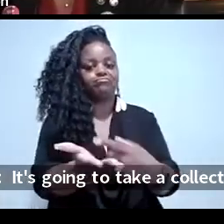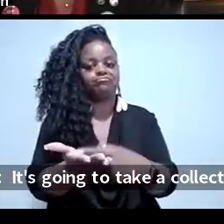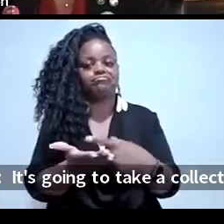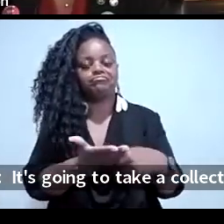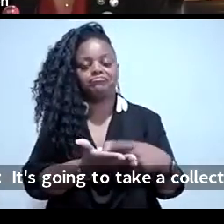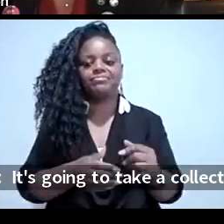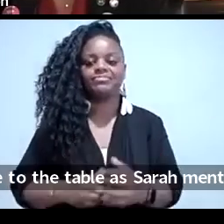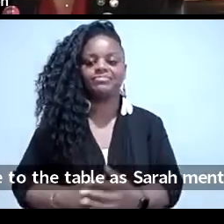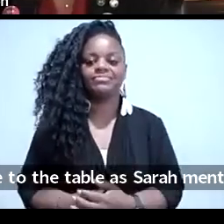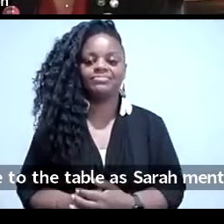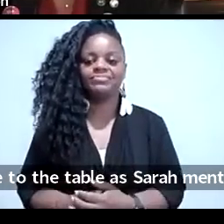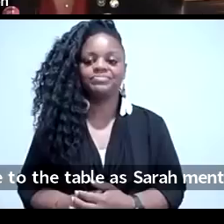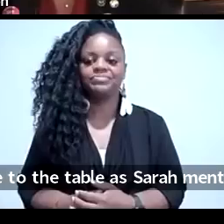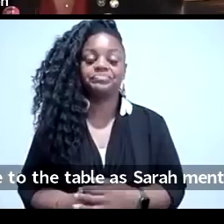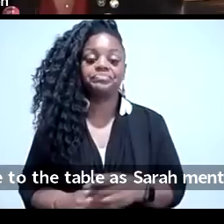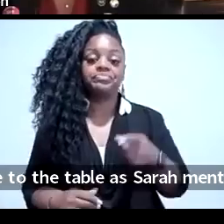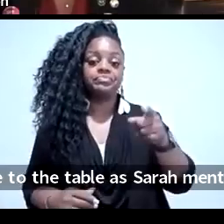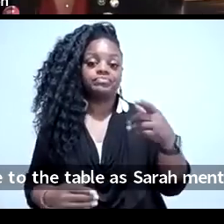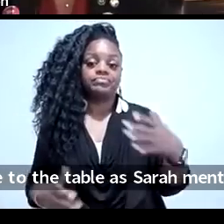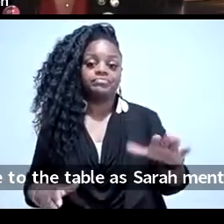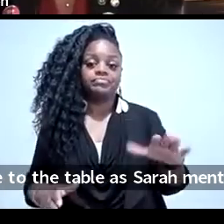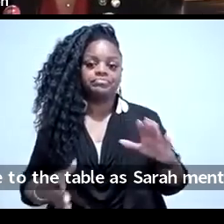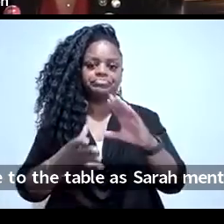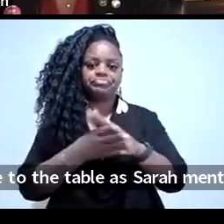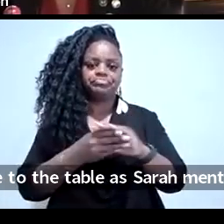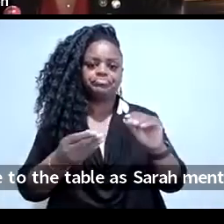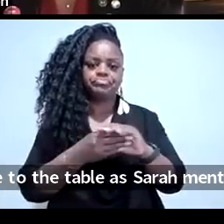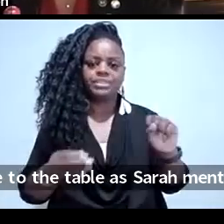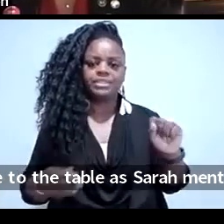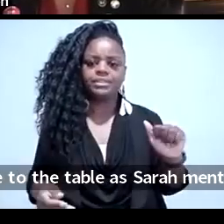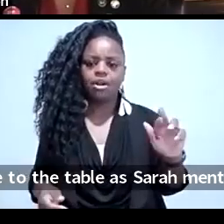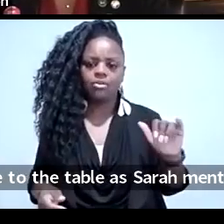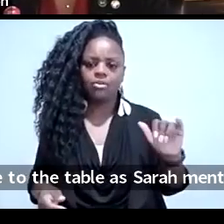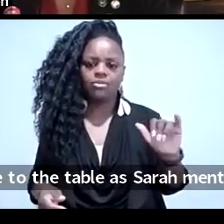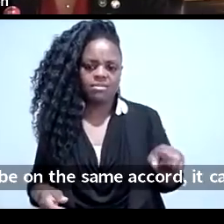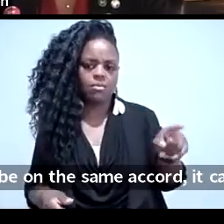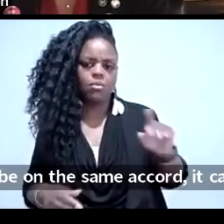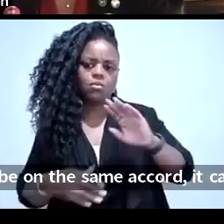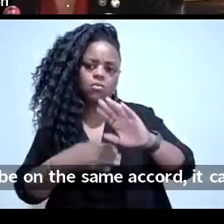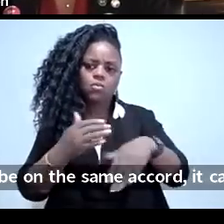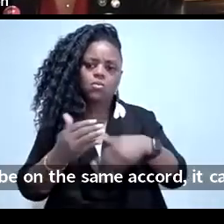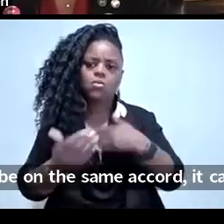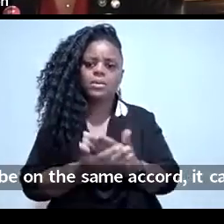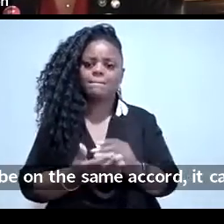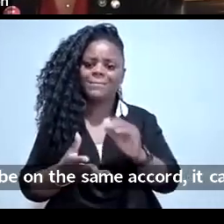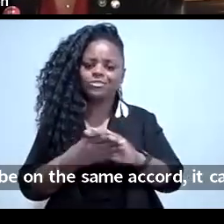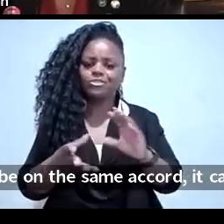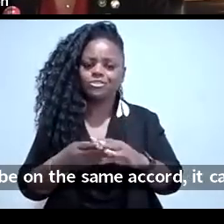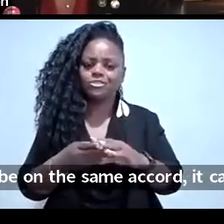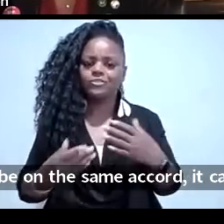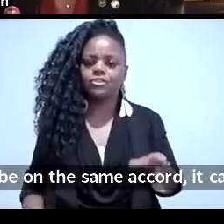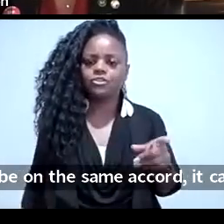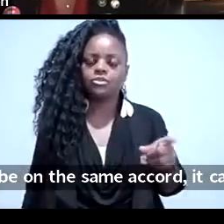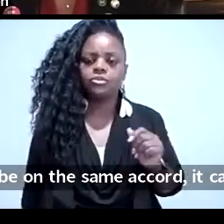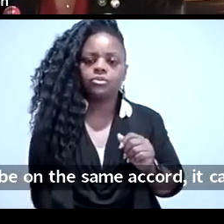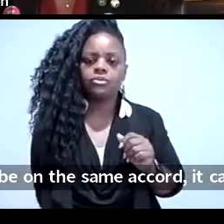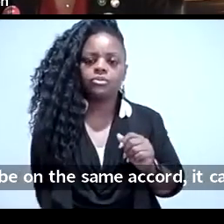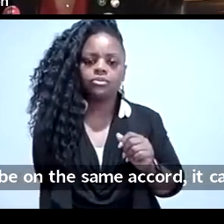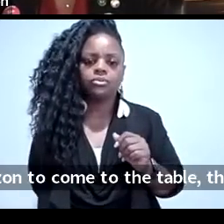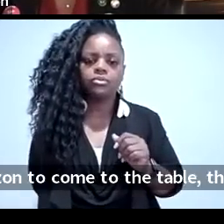be divided. In order for Amazon to come to the table, they have to feel that pressure from all the workers in this